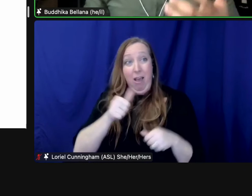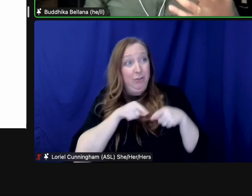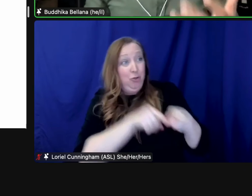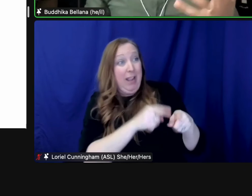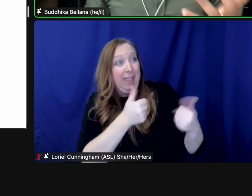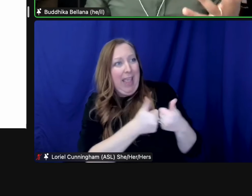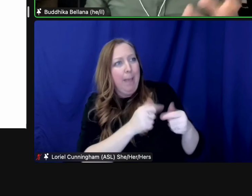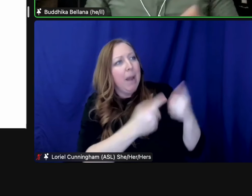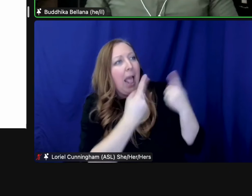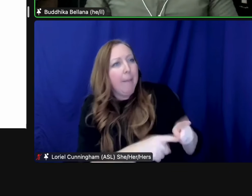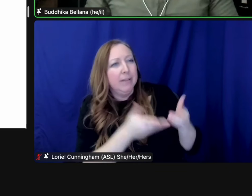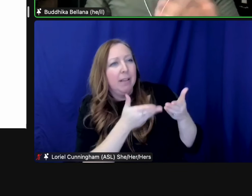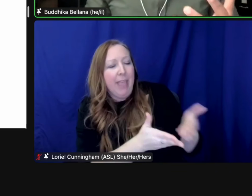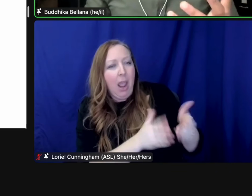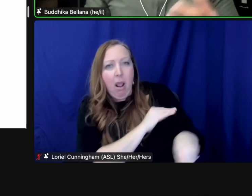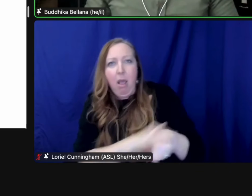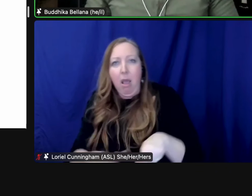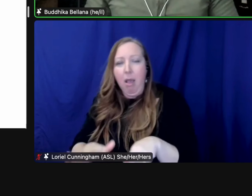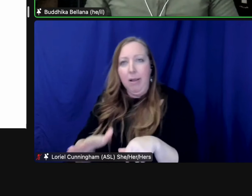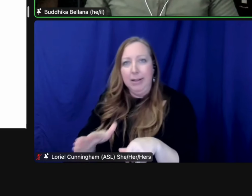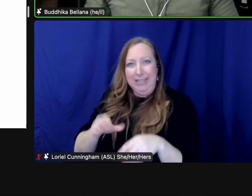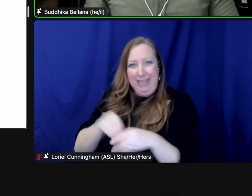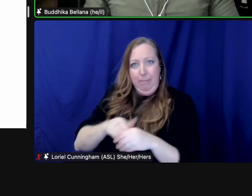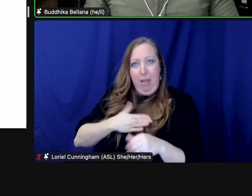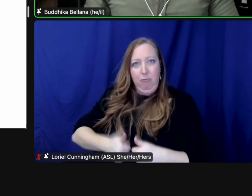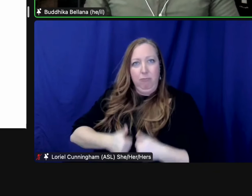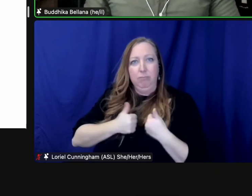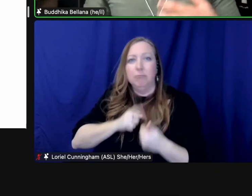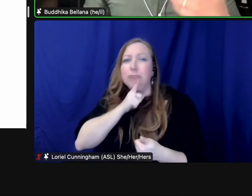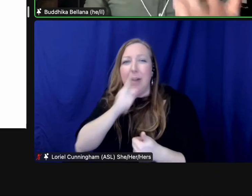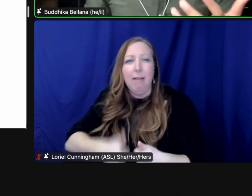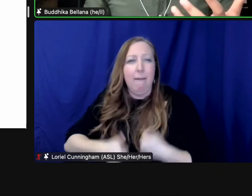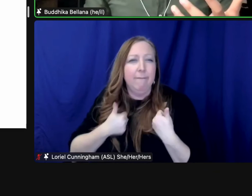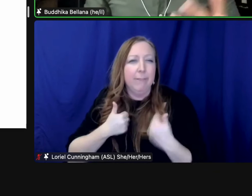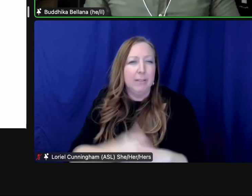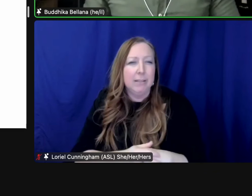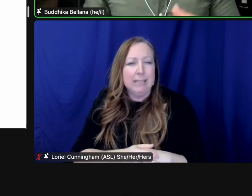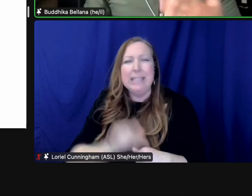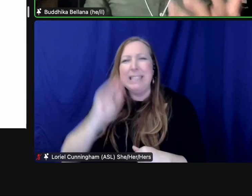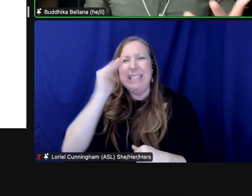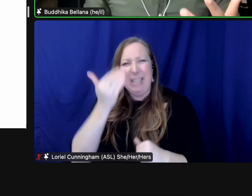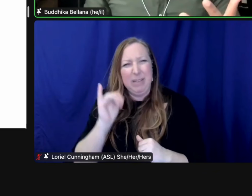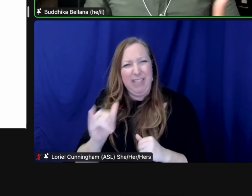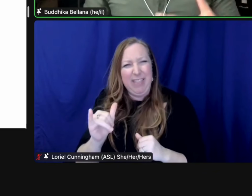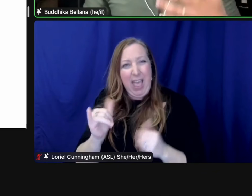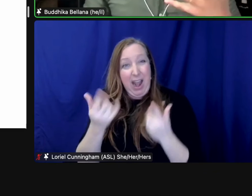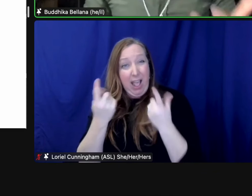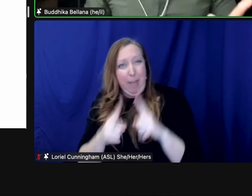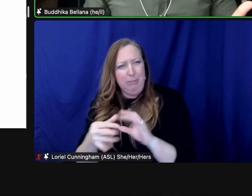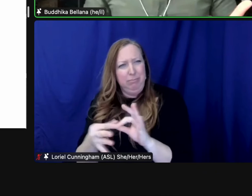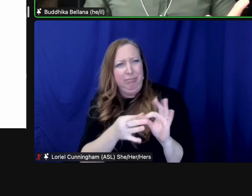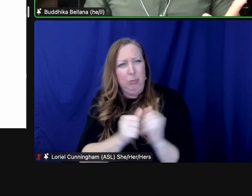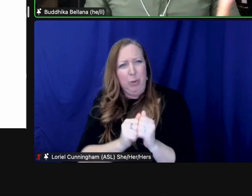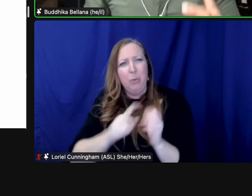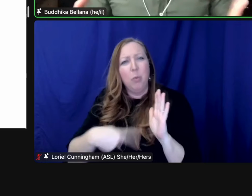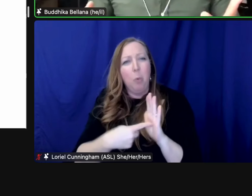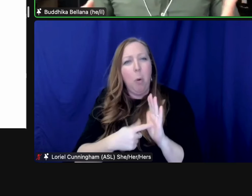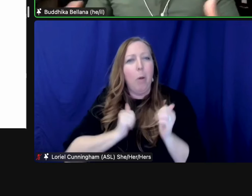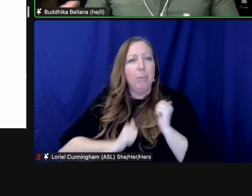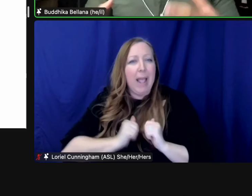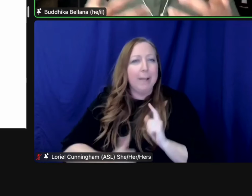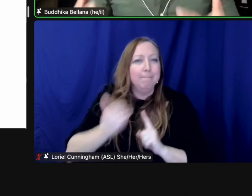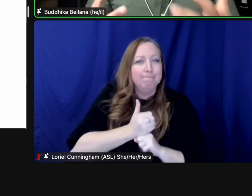something particular to role-playing games. And we also know that emotions and social experiences